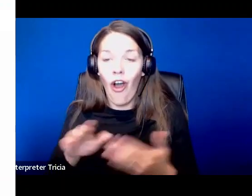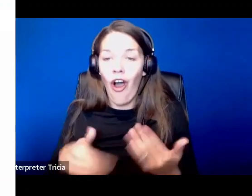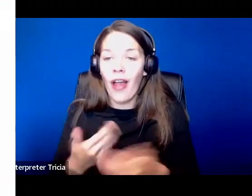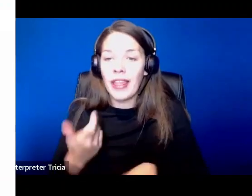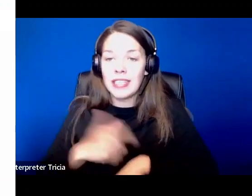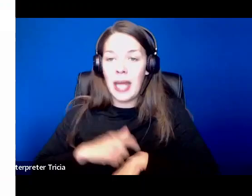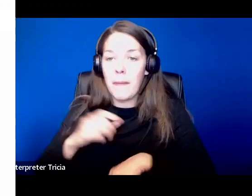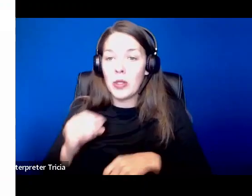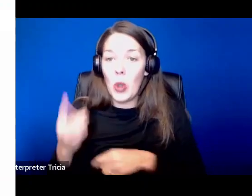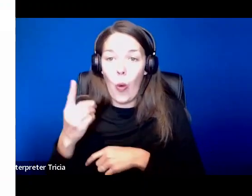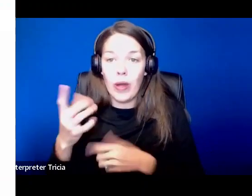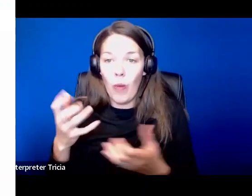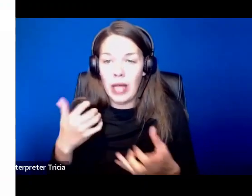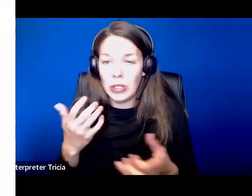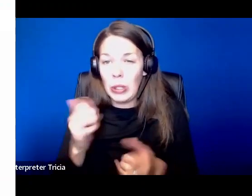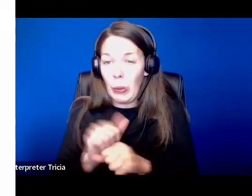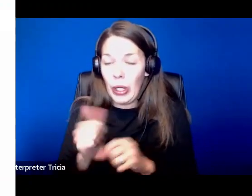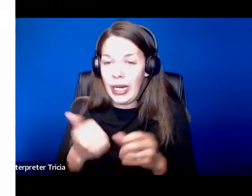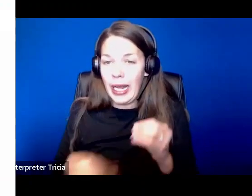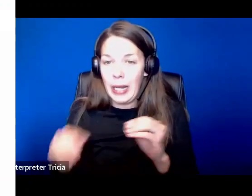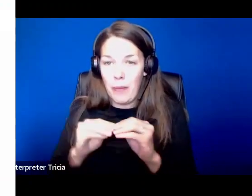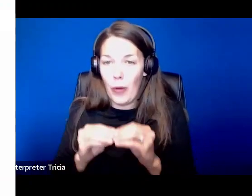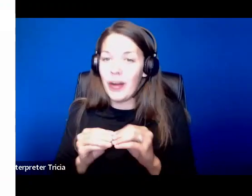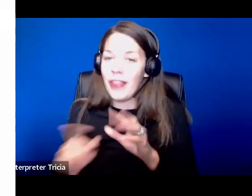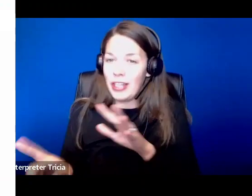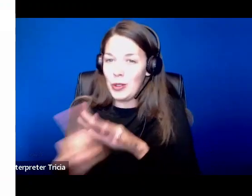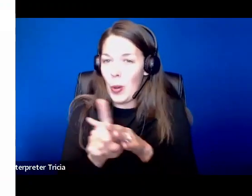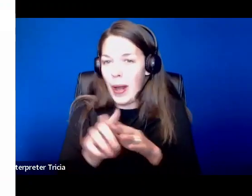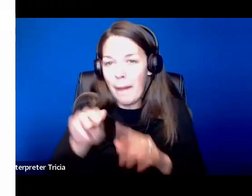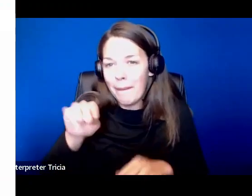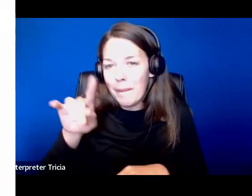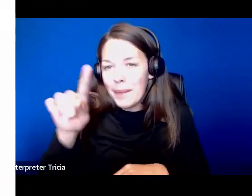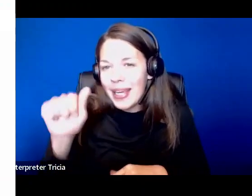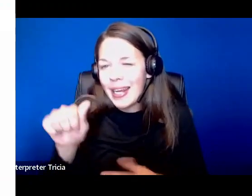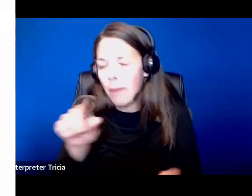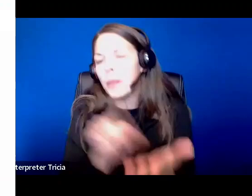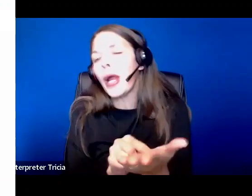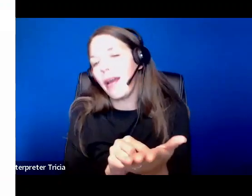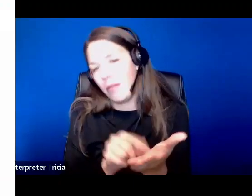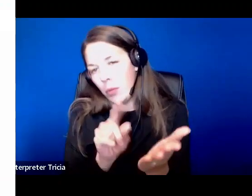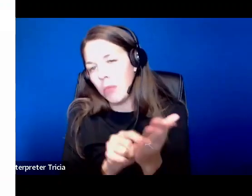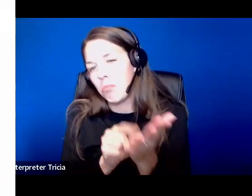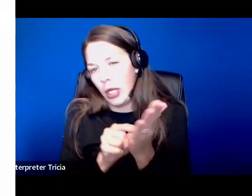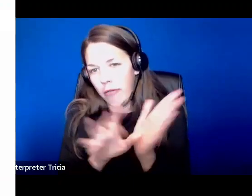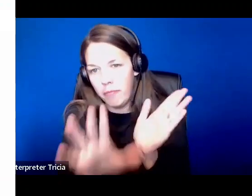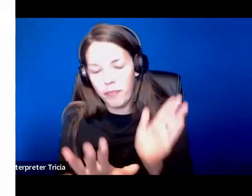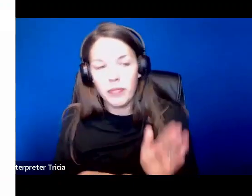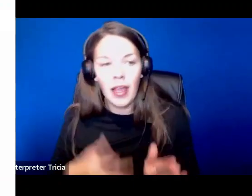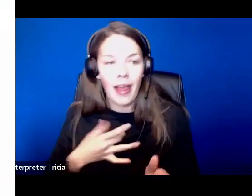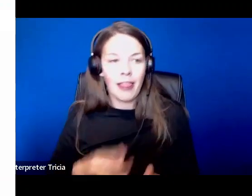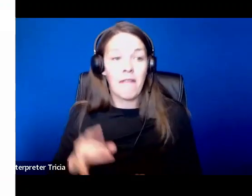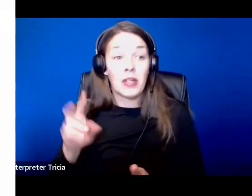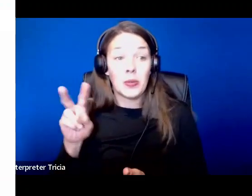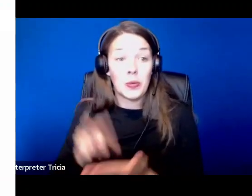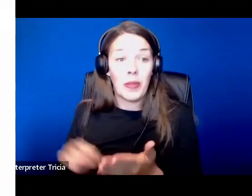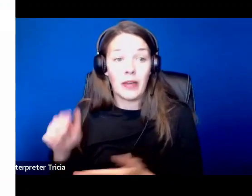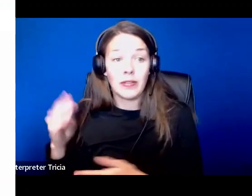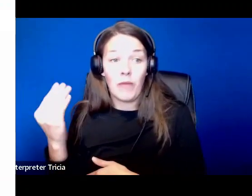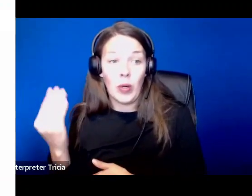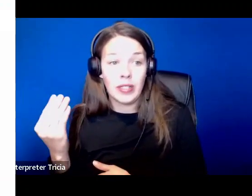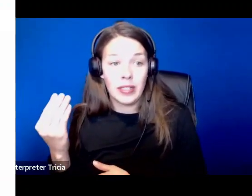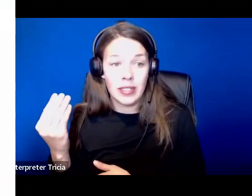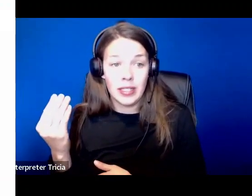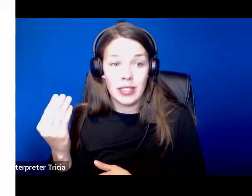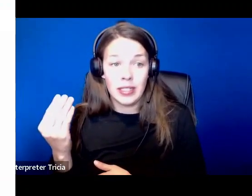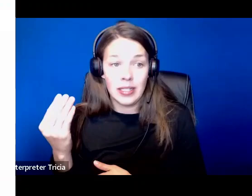work anymore has appeared in the media, print media. And I really like this one from 2014.